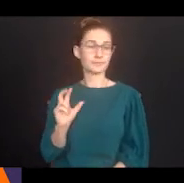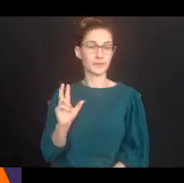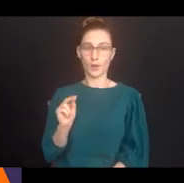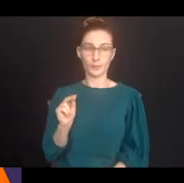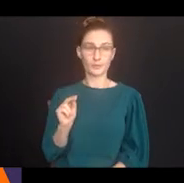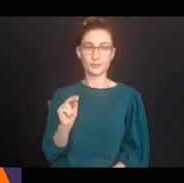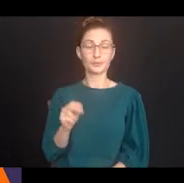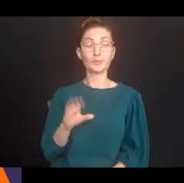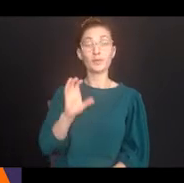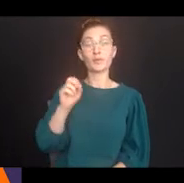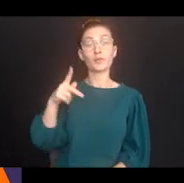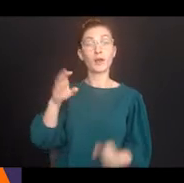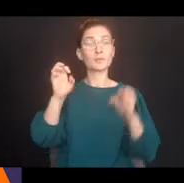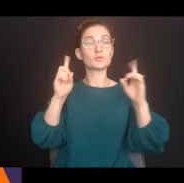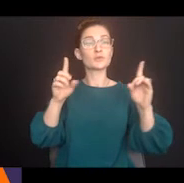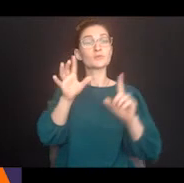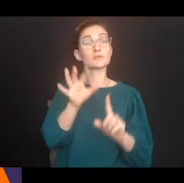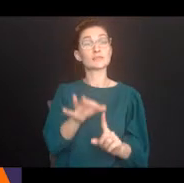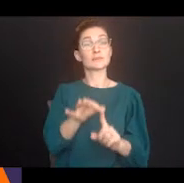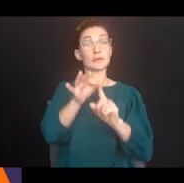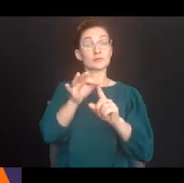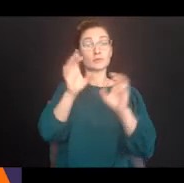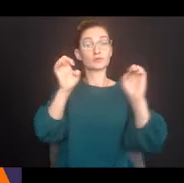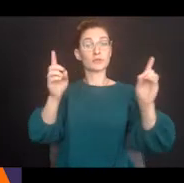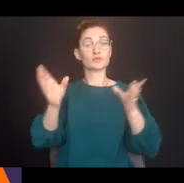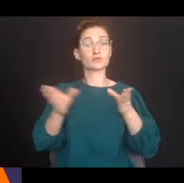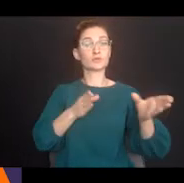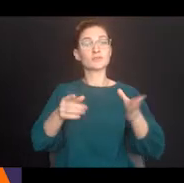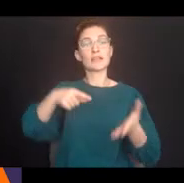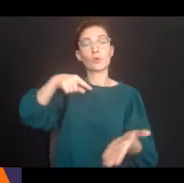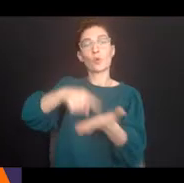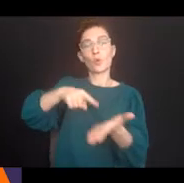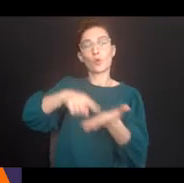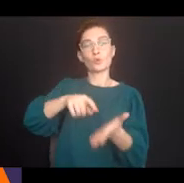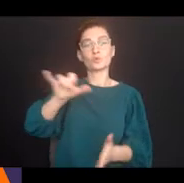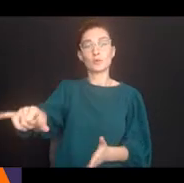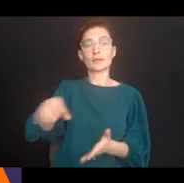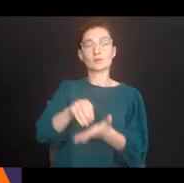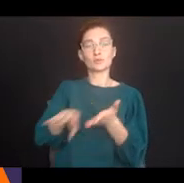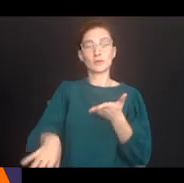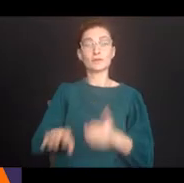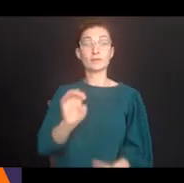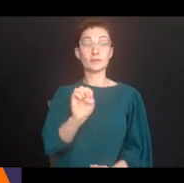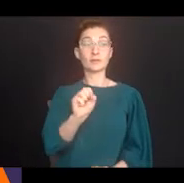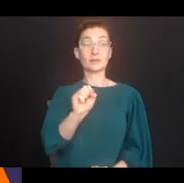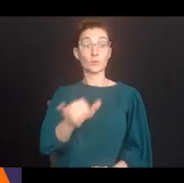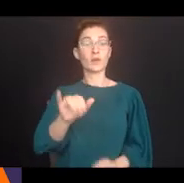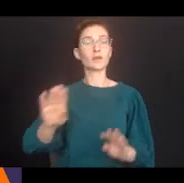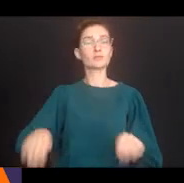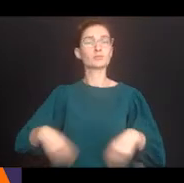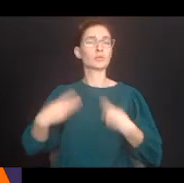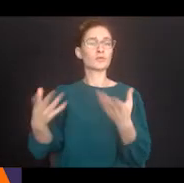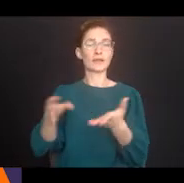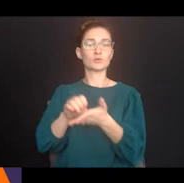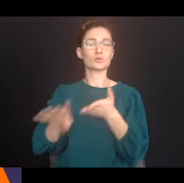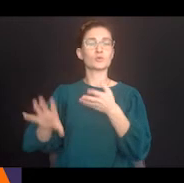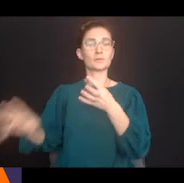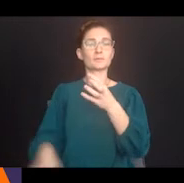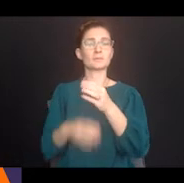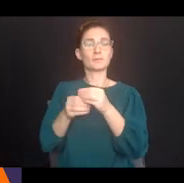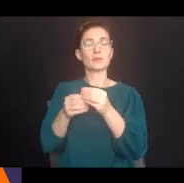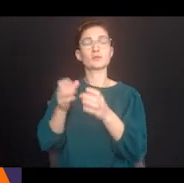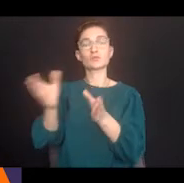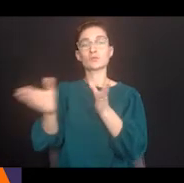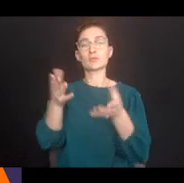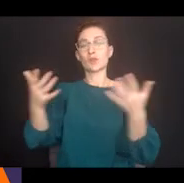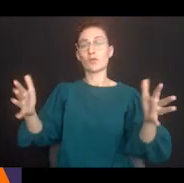No. Compensatory education is special education or services that are owed to the student. ESY is provided to a student in addition